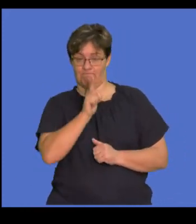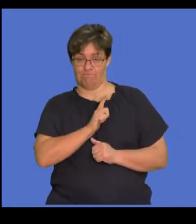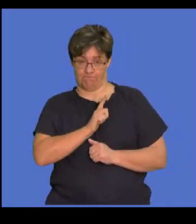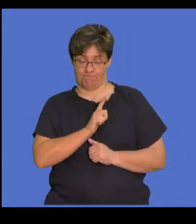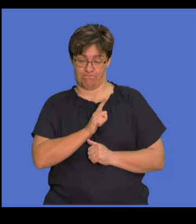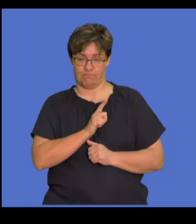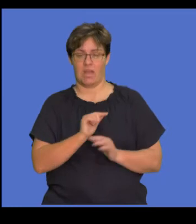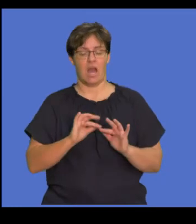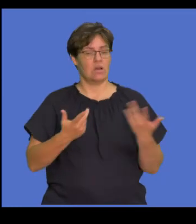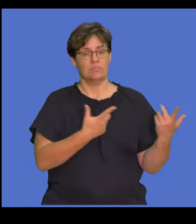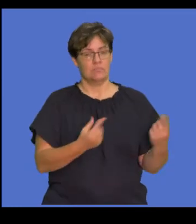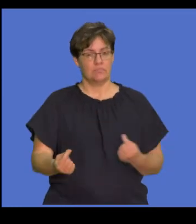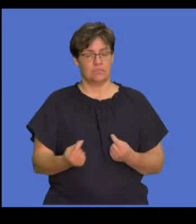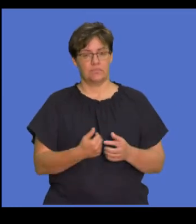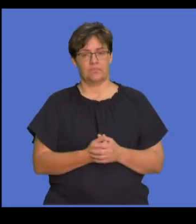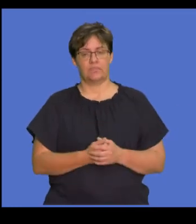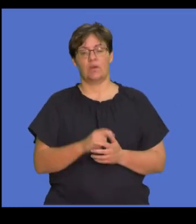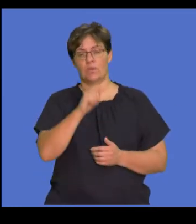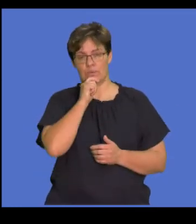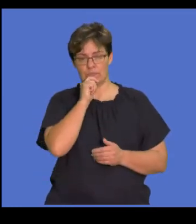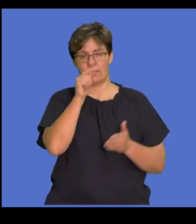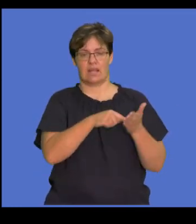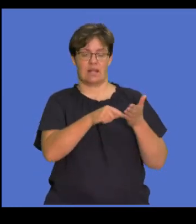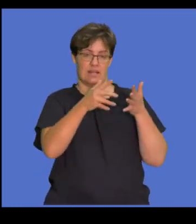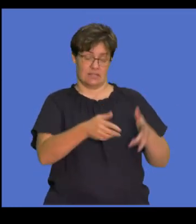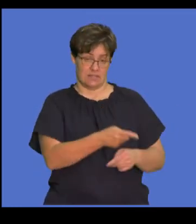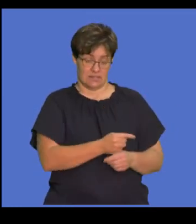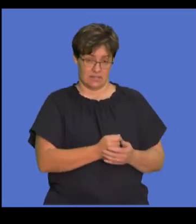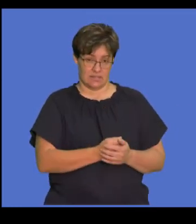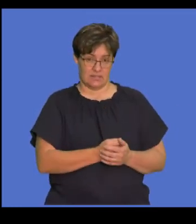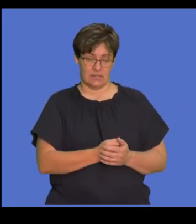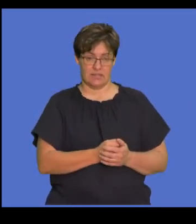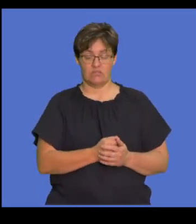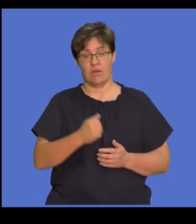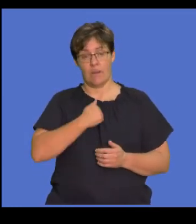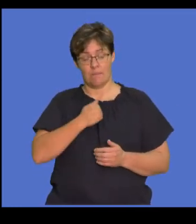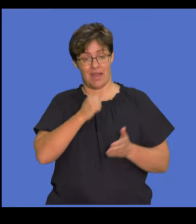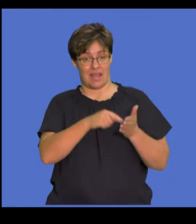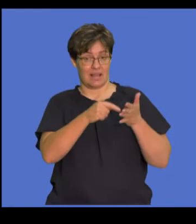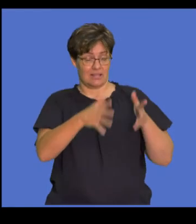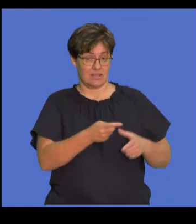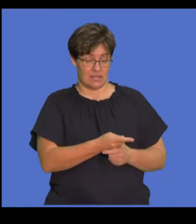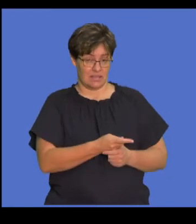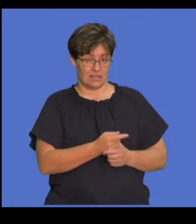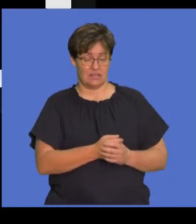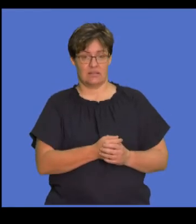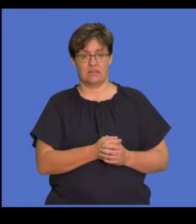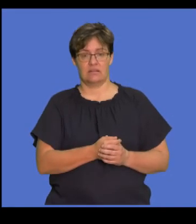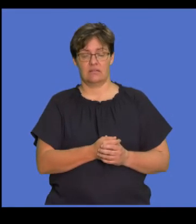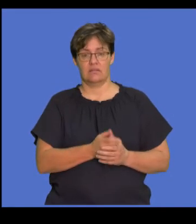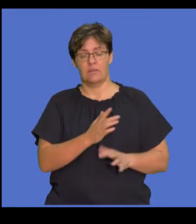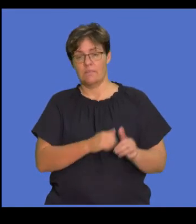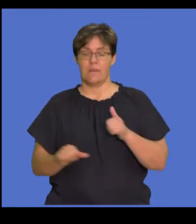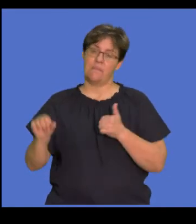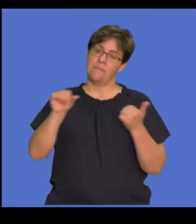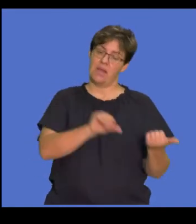there. And how to do this, I will then need to use a calculator for this. So on my calculator, remember we go back